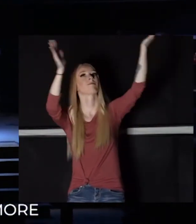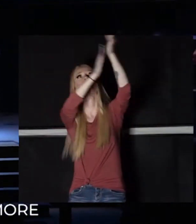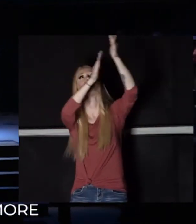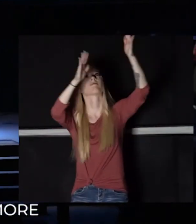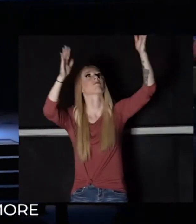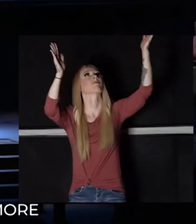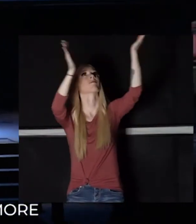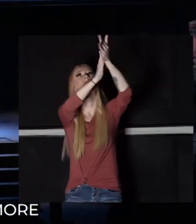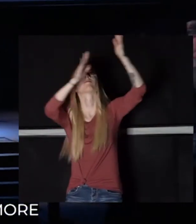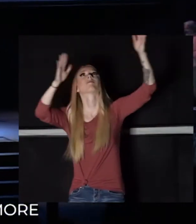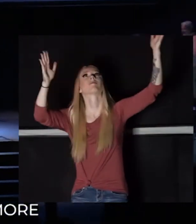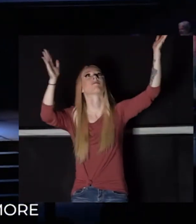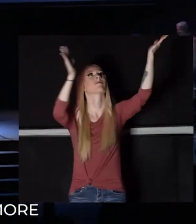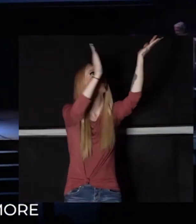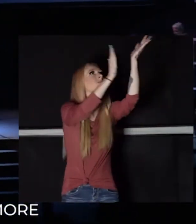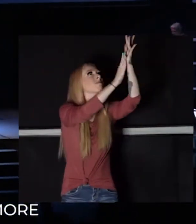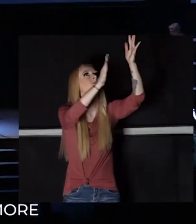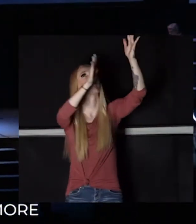name